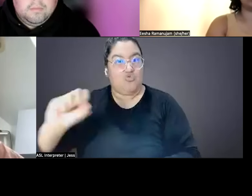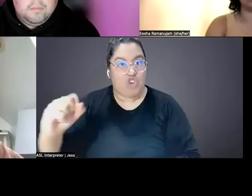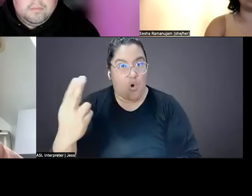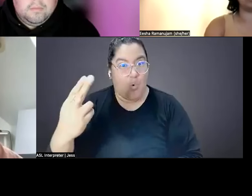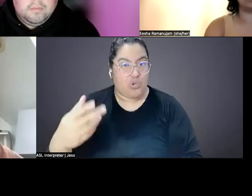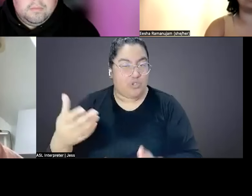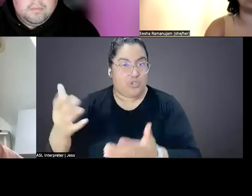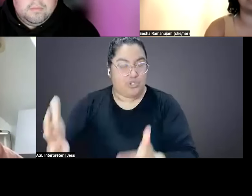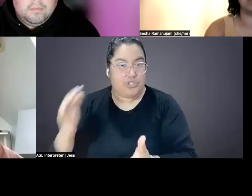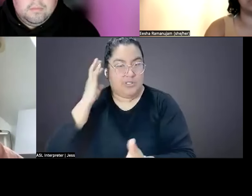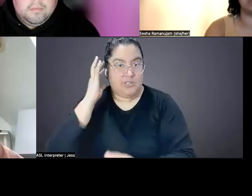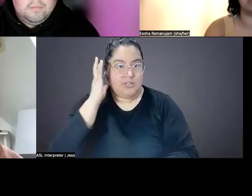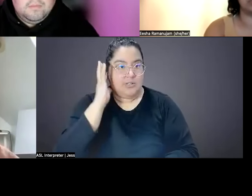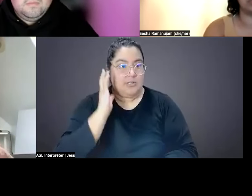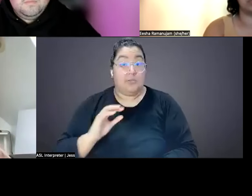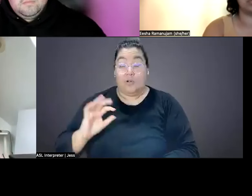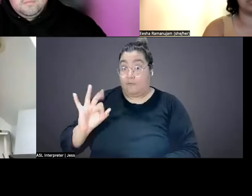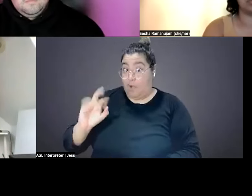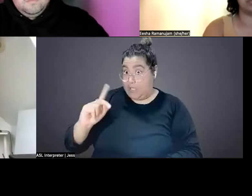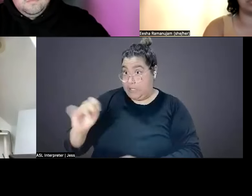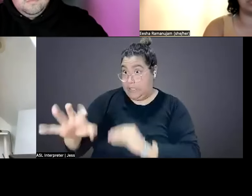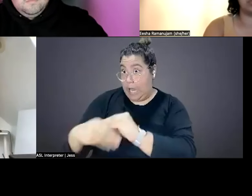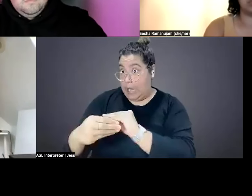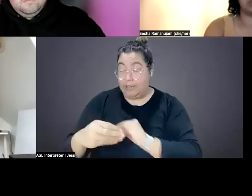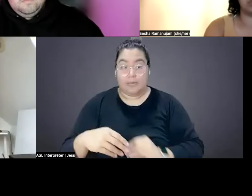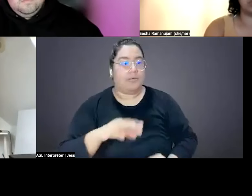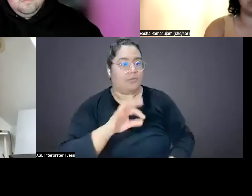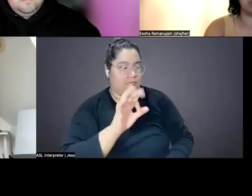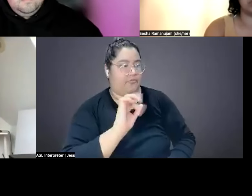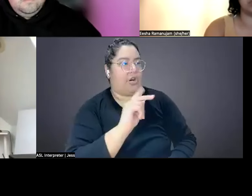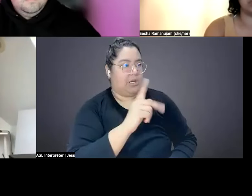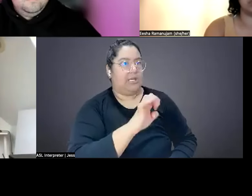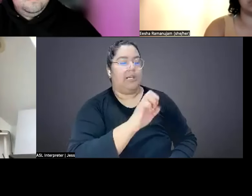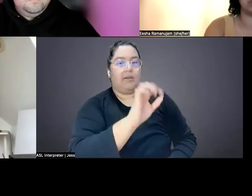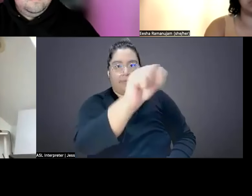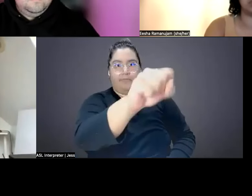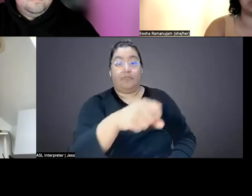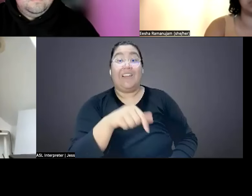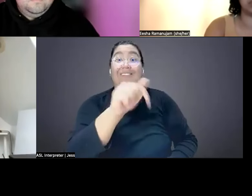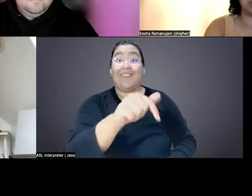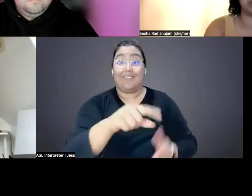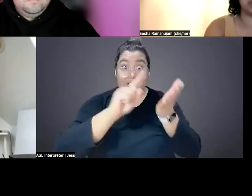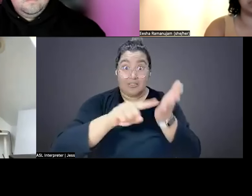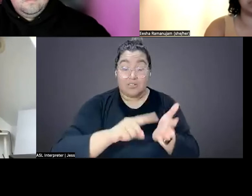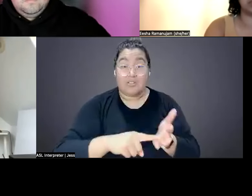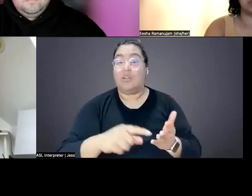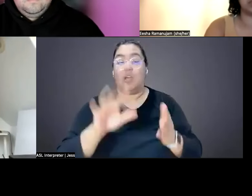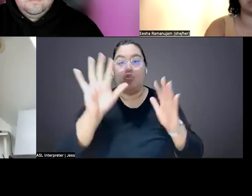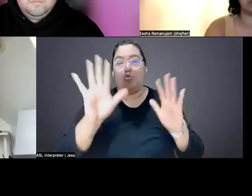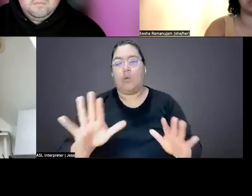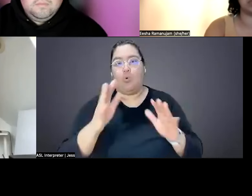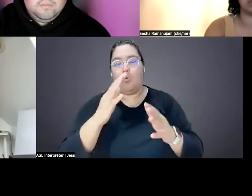Yeah, I would love to hop in and just say what an incredible experience it was to work with Brandy on